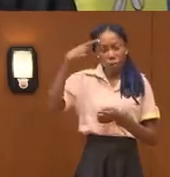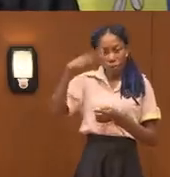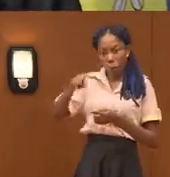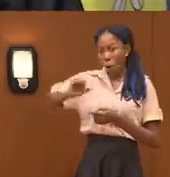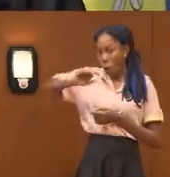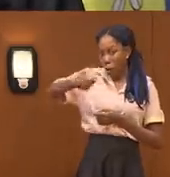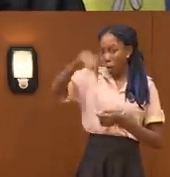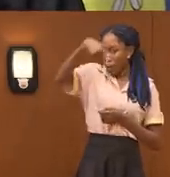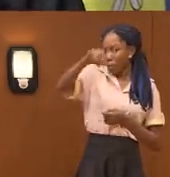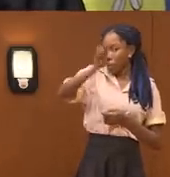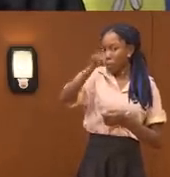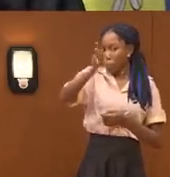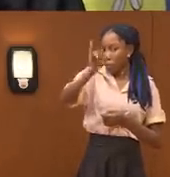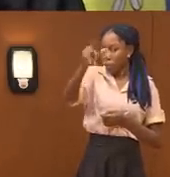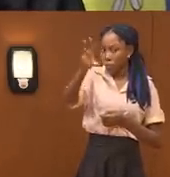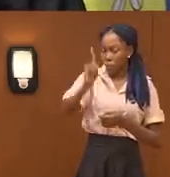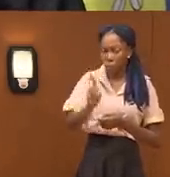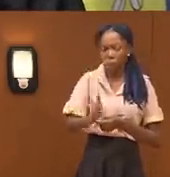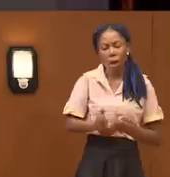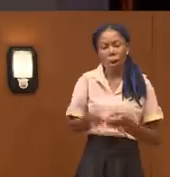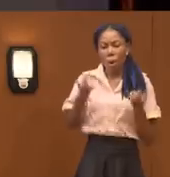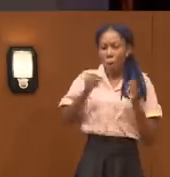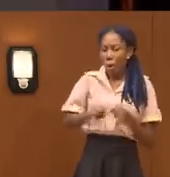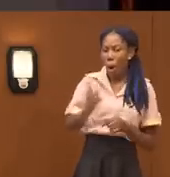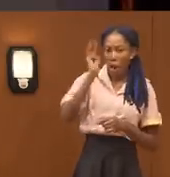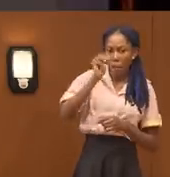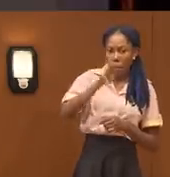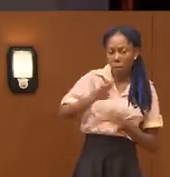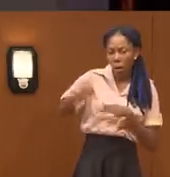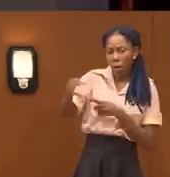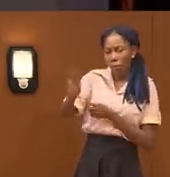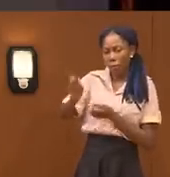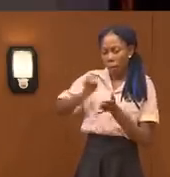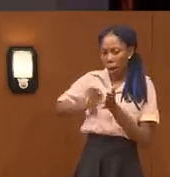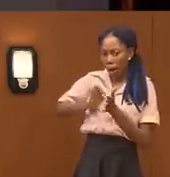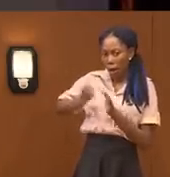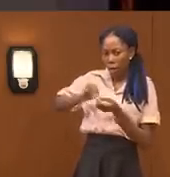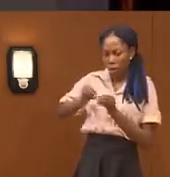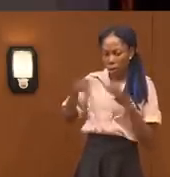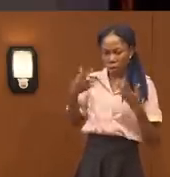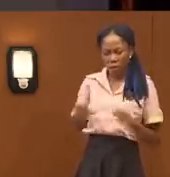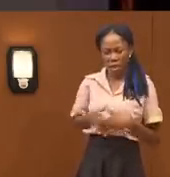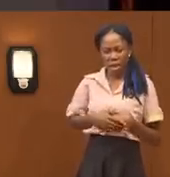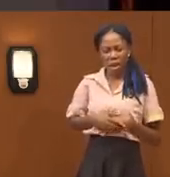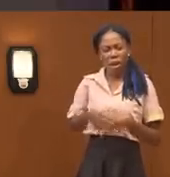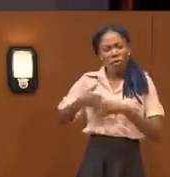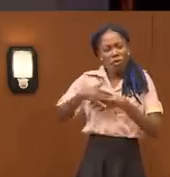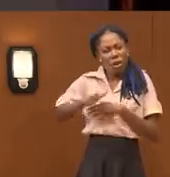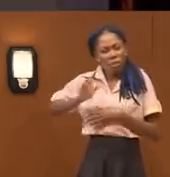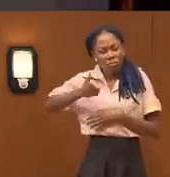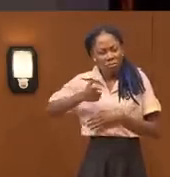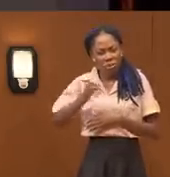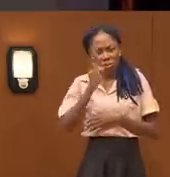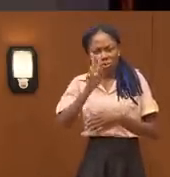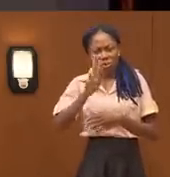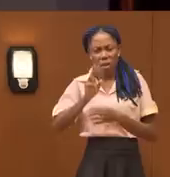Yes, another period. Okay. Well, he give me an account number. I collect account number for him. He never reached 2 hours, 30 minutes time. He give me